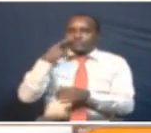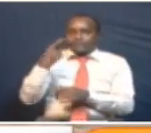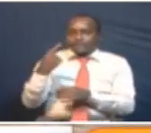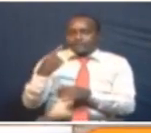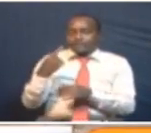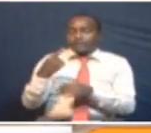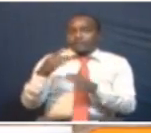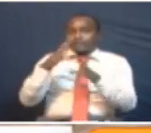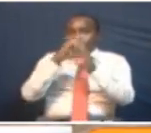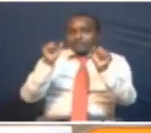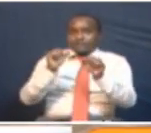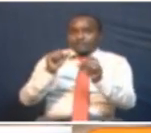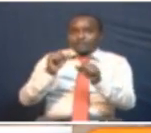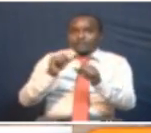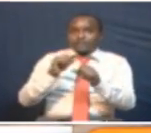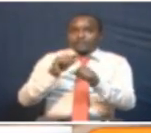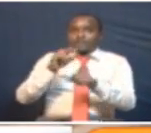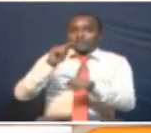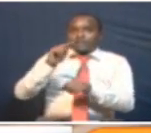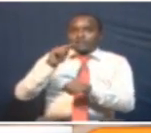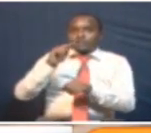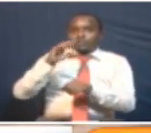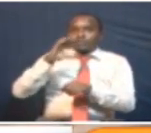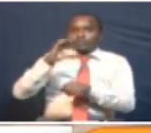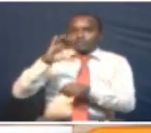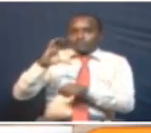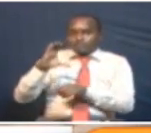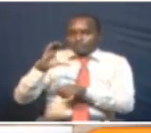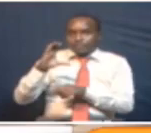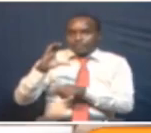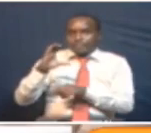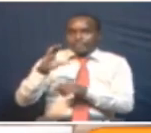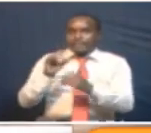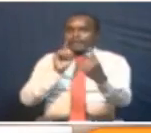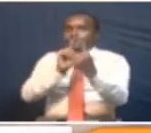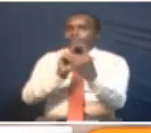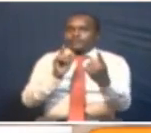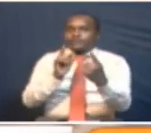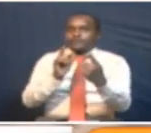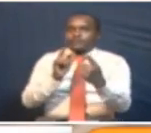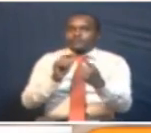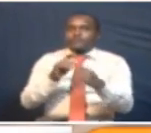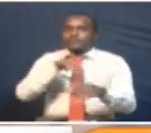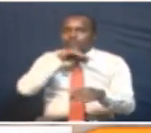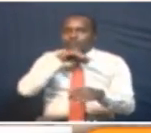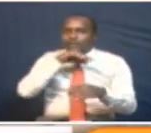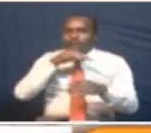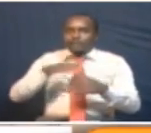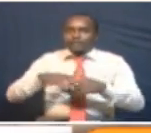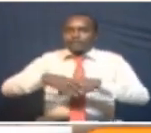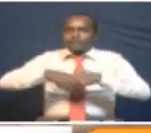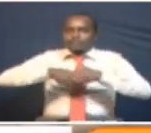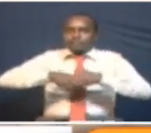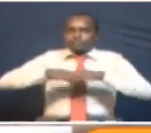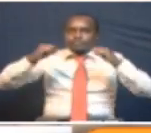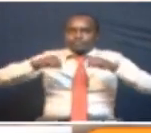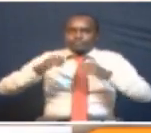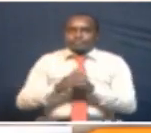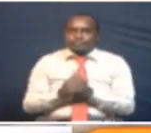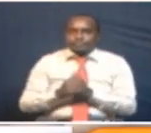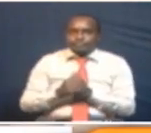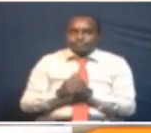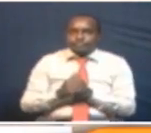was one of the things that the Jubilee Party said. The president reached out to Raila Odinga and did a handshake. Cheragei, my friend,